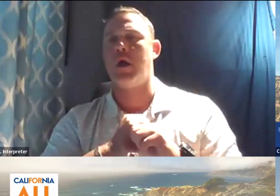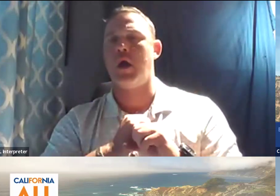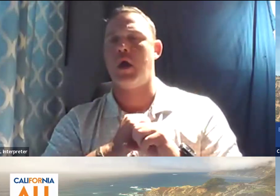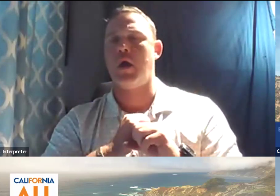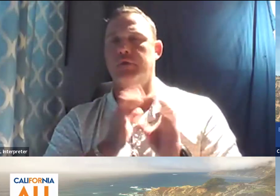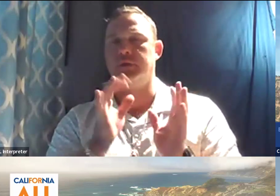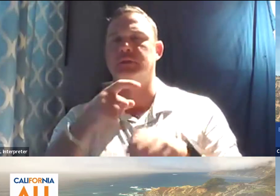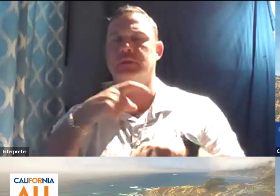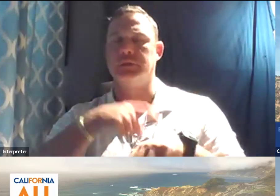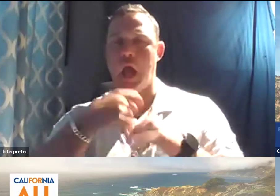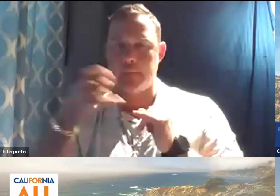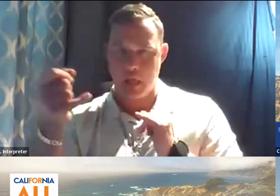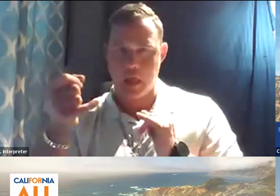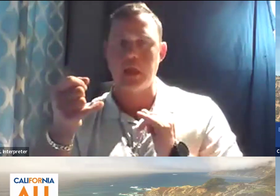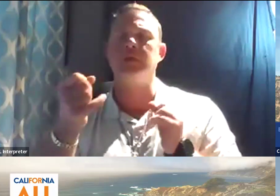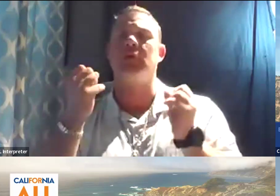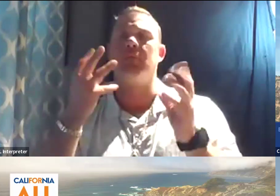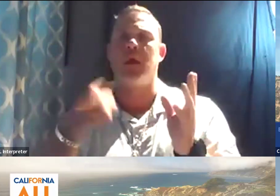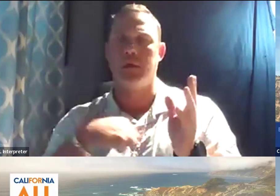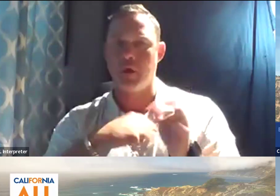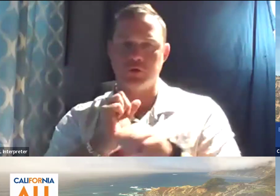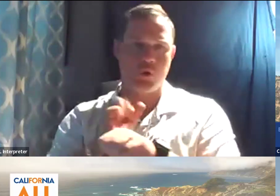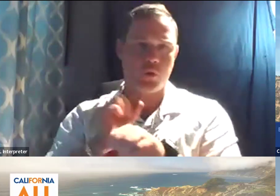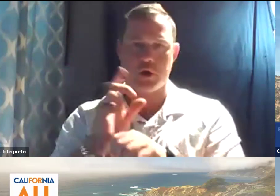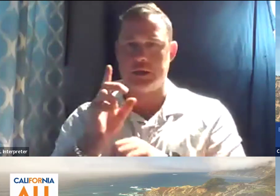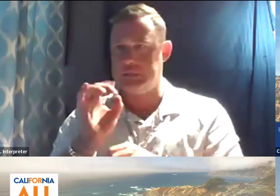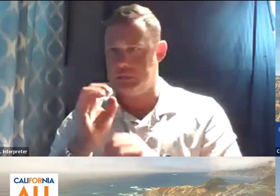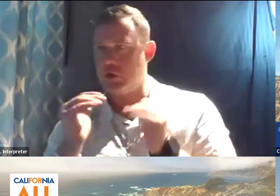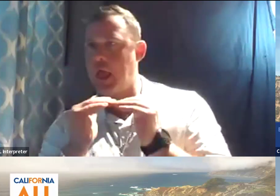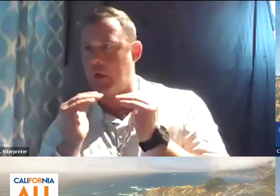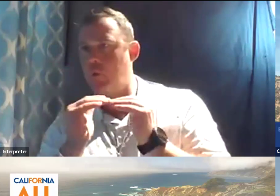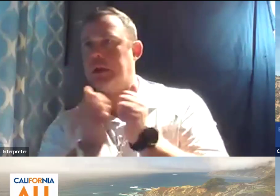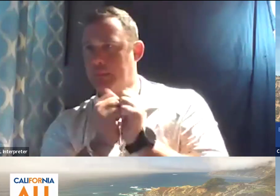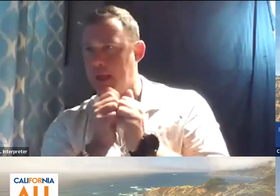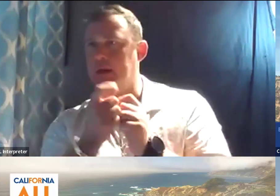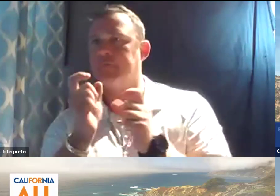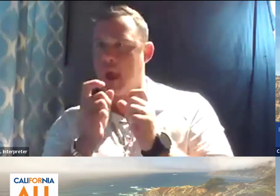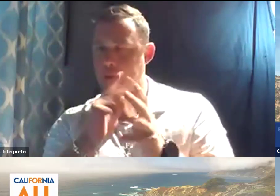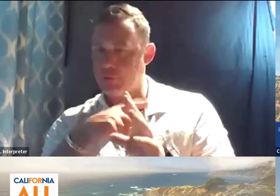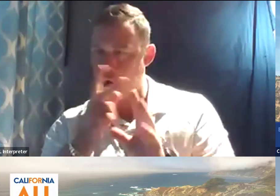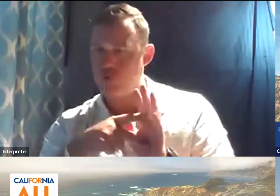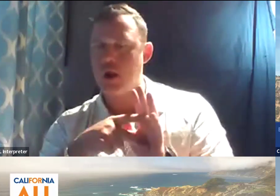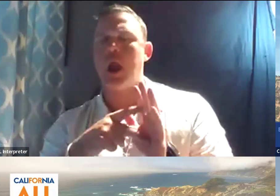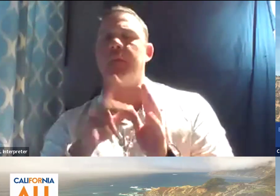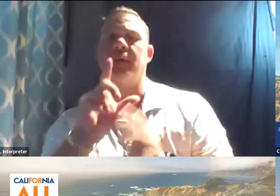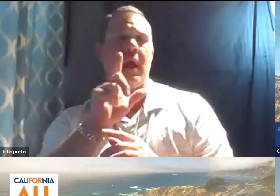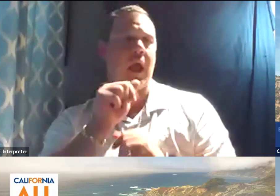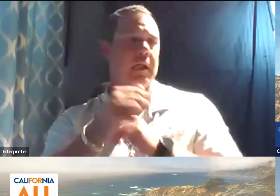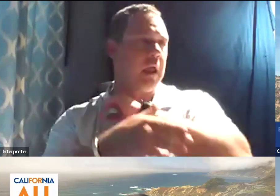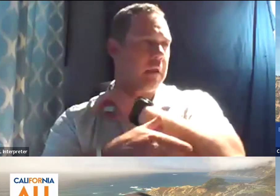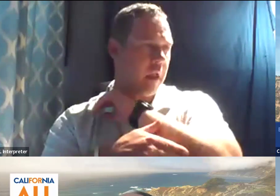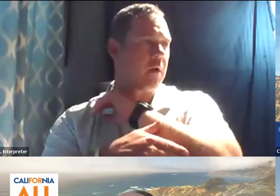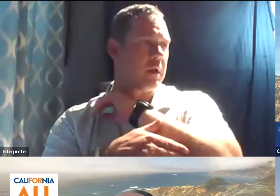the timeline. So many of us are working on the digital equity competitive grant program. And for example, LA County is